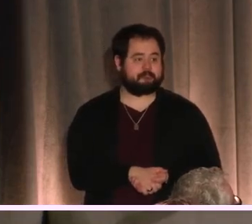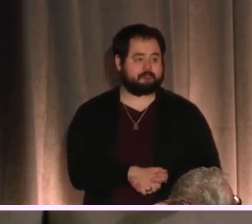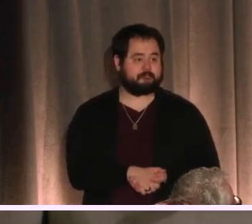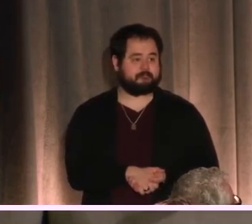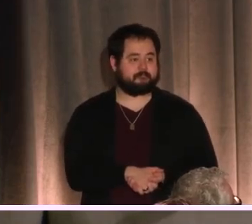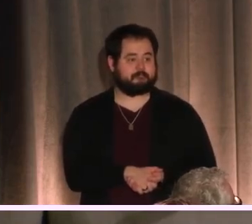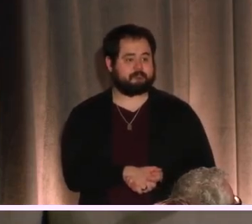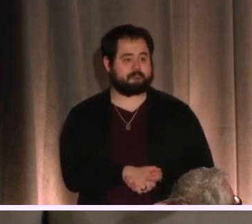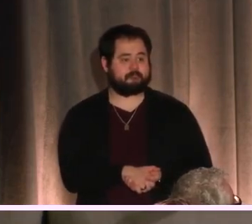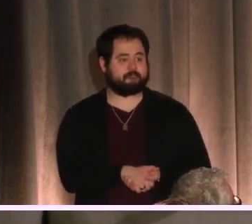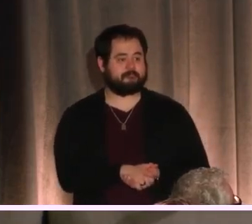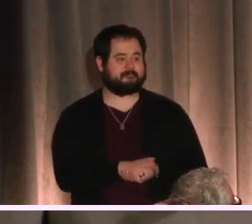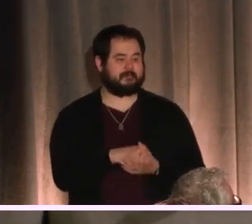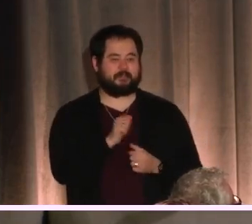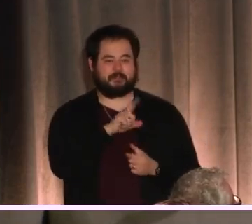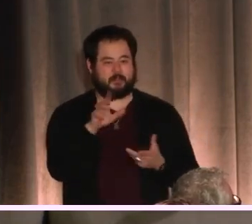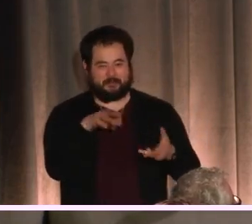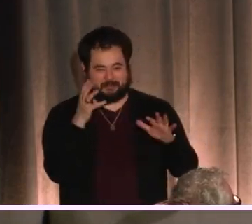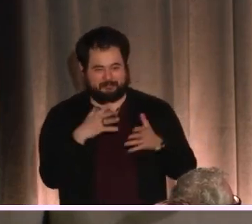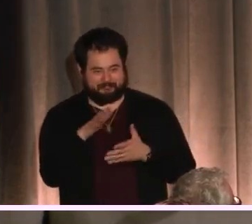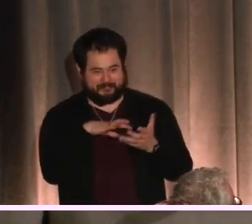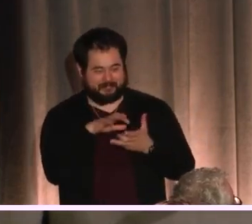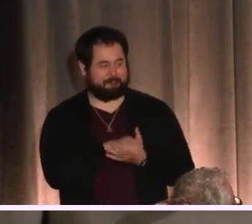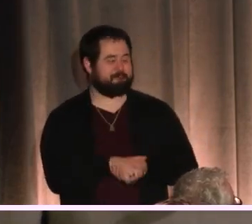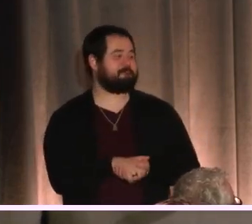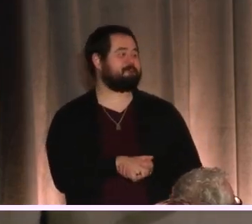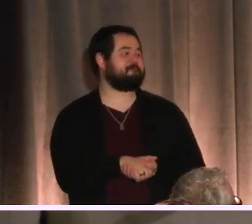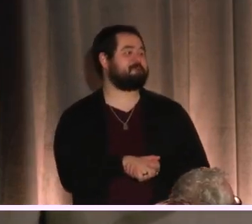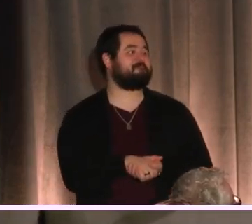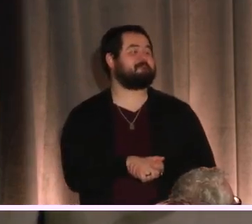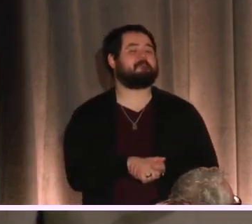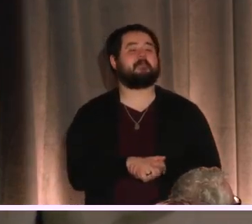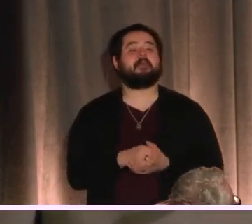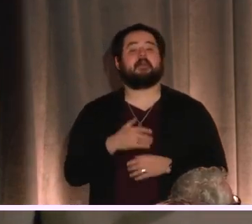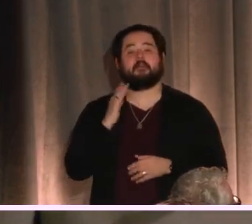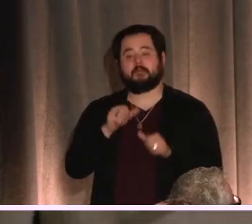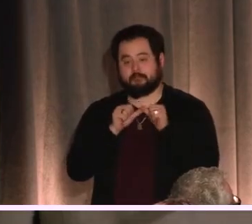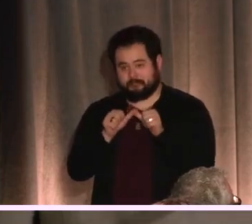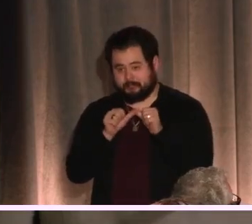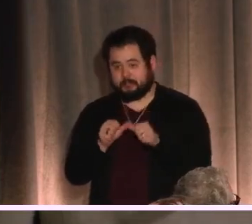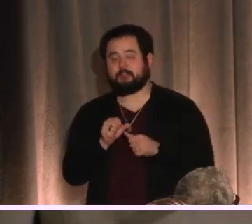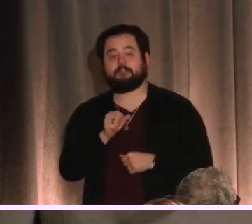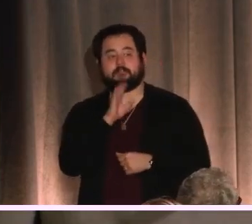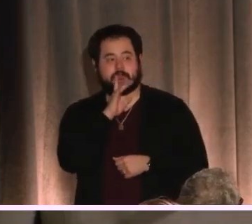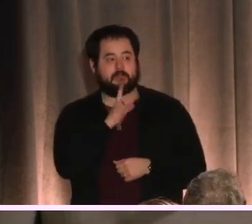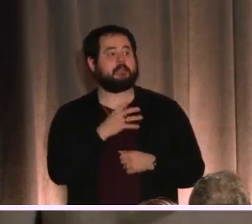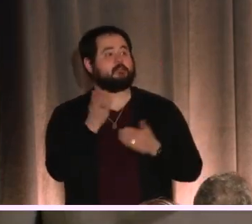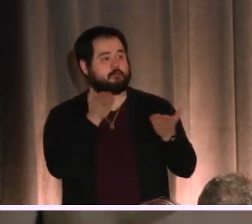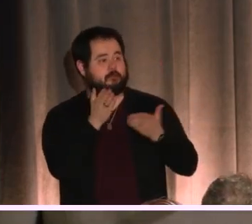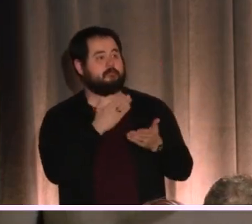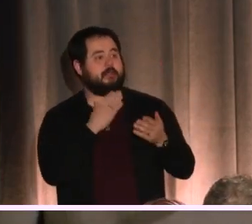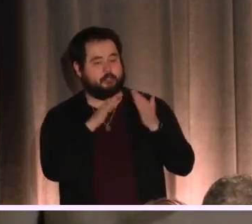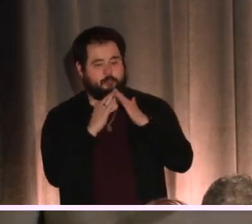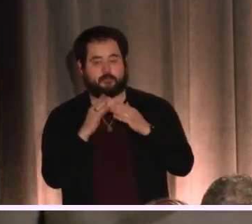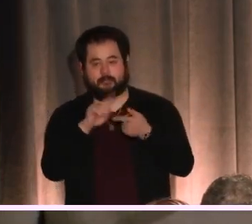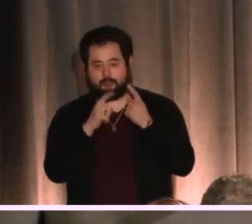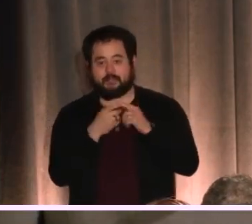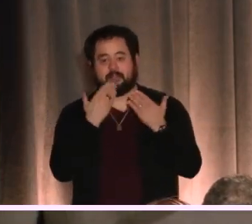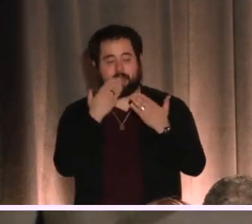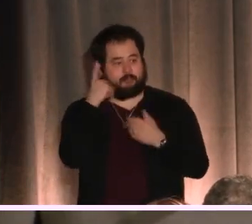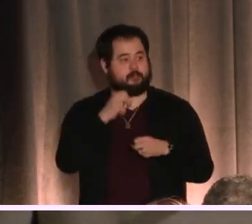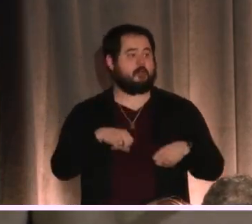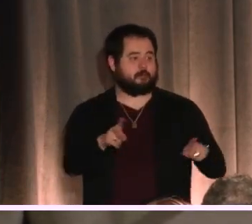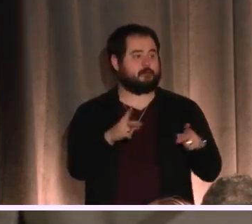We got mixed up. I will continue to speak out and serve my community and friends. Thank you for this opportunity and for hearing my